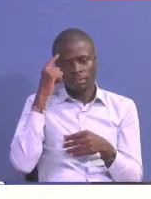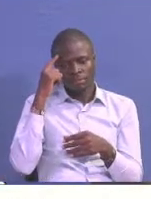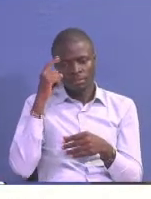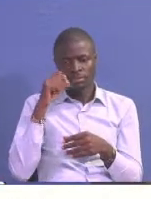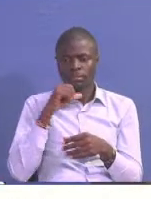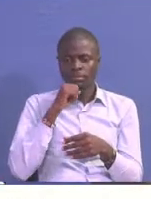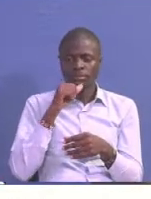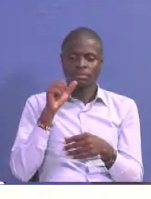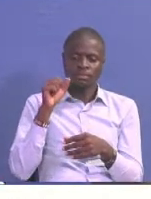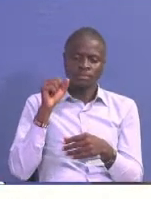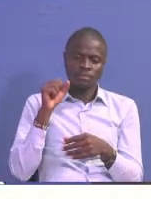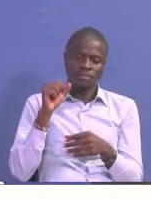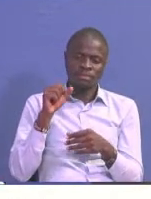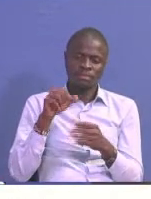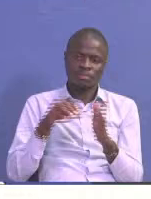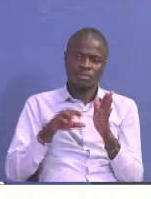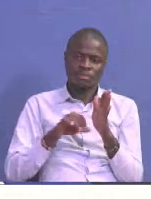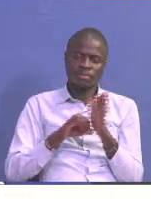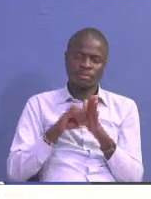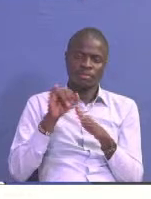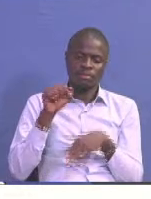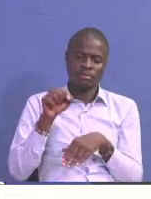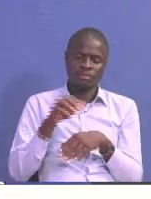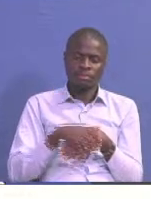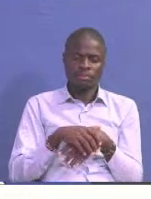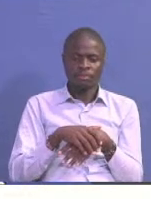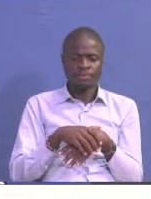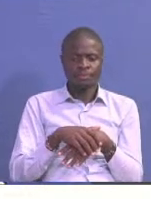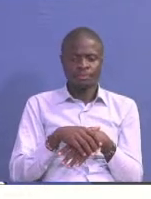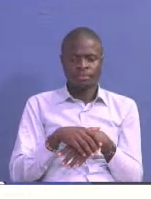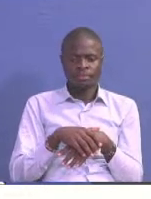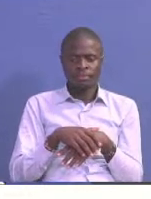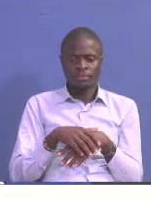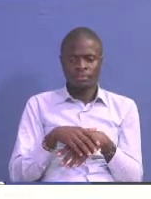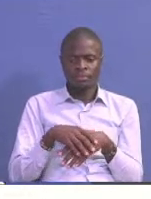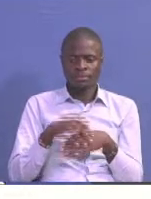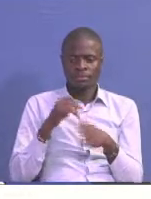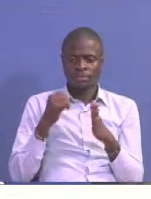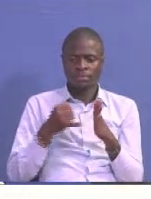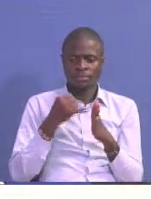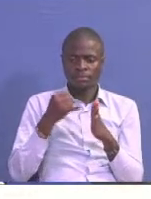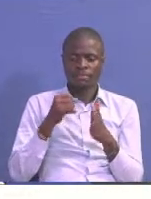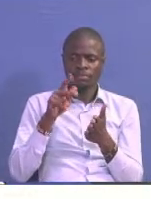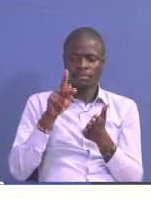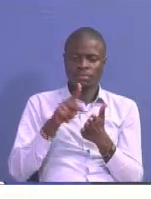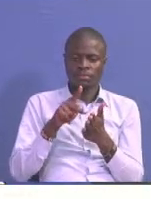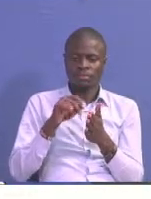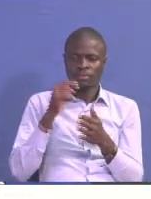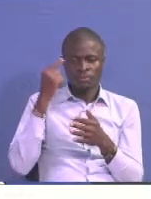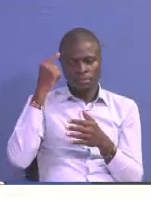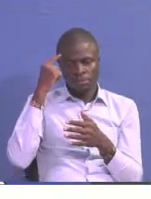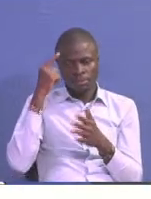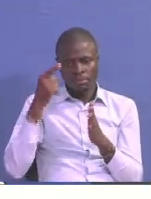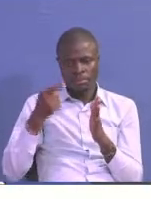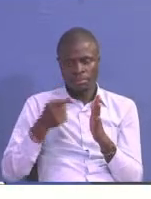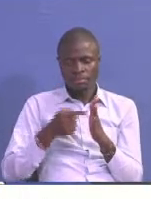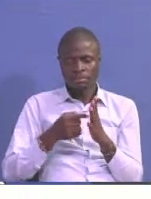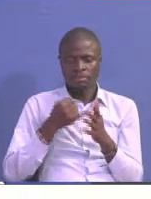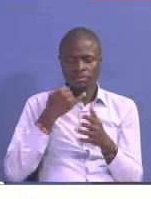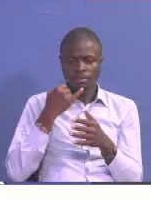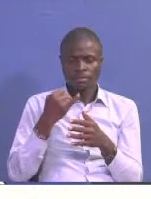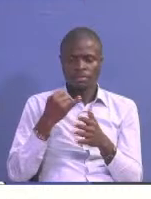impossible to do that. I think it can be done. Industrial parks, I think this is really